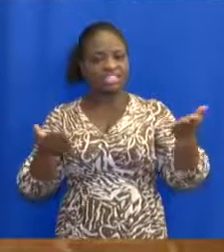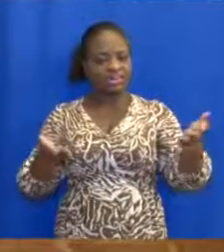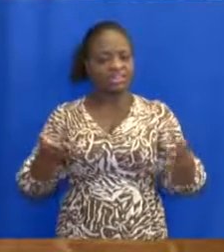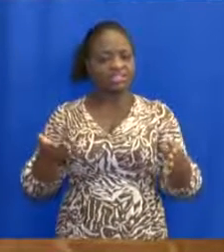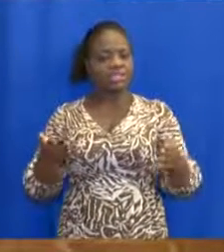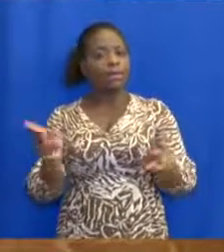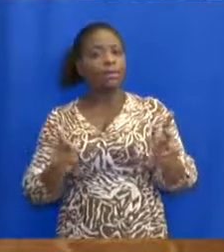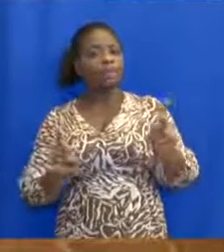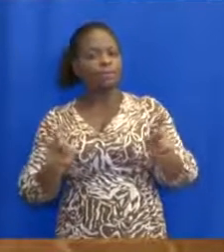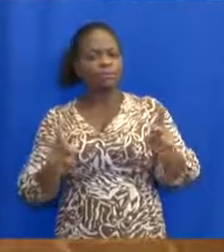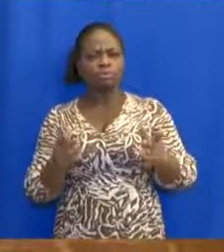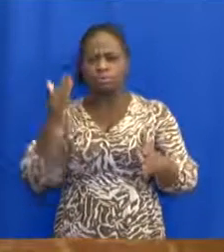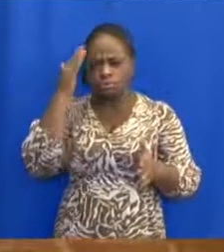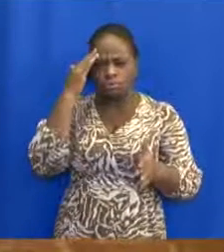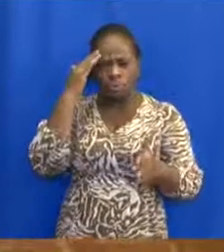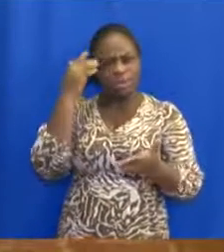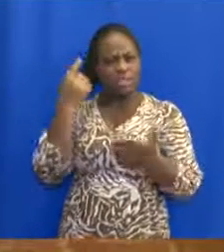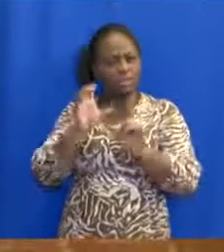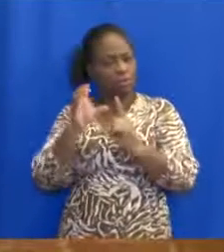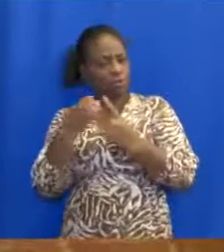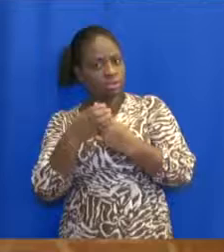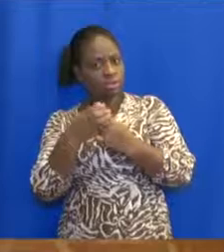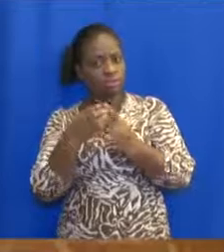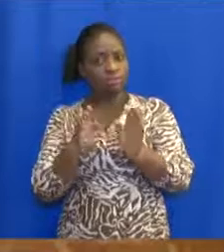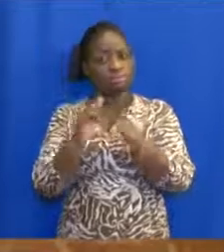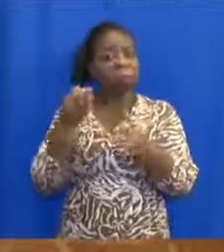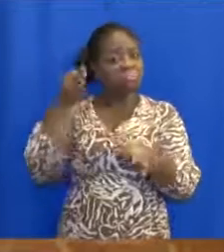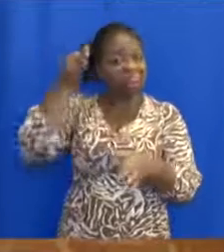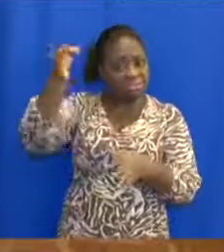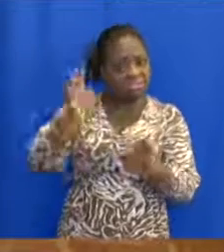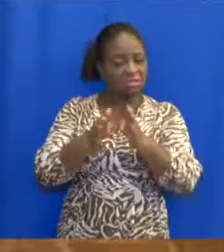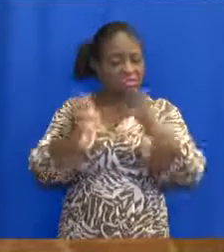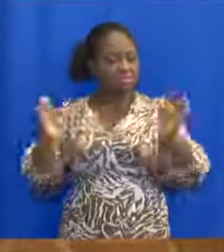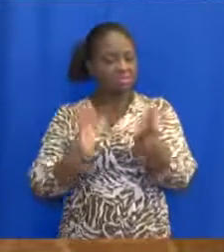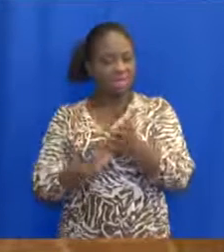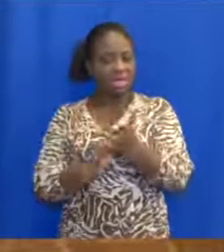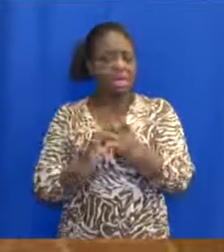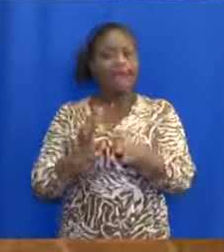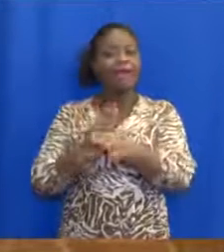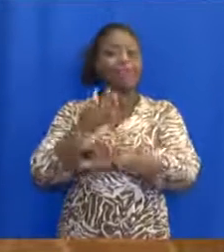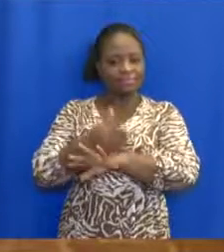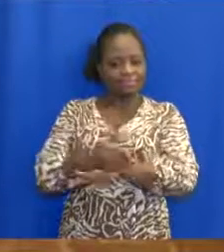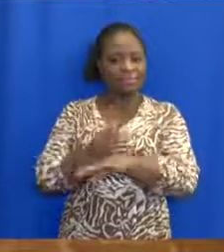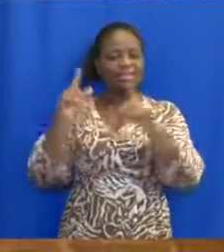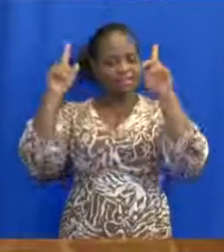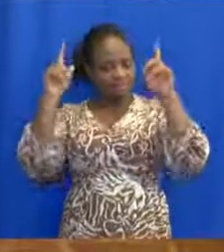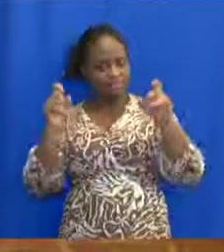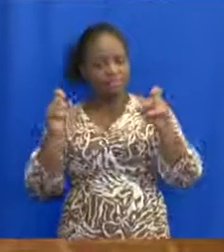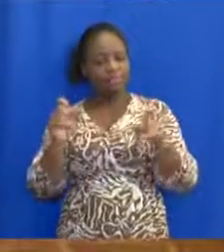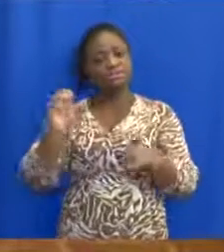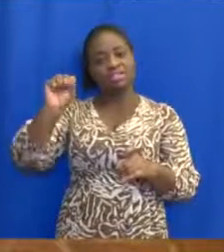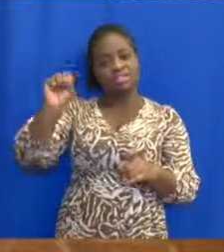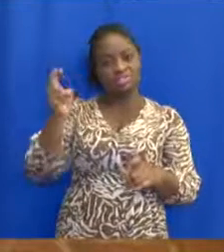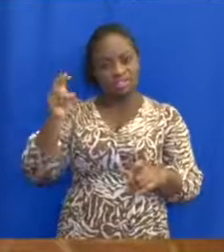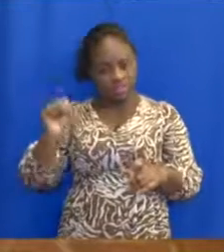sector to determine the conditions for the future reopening of schools after the current examinations are